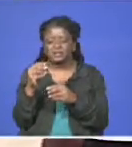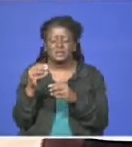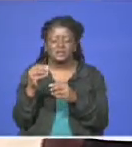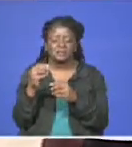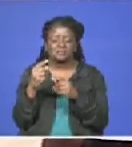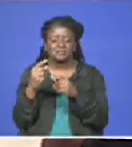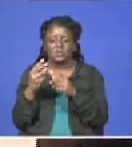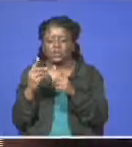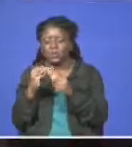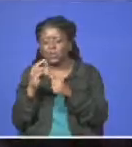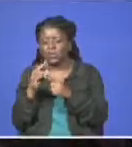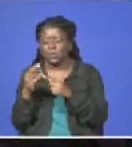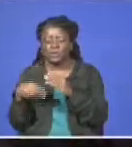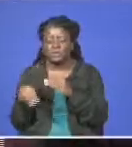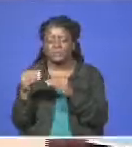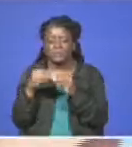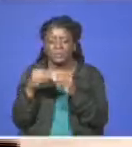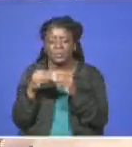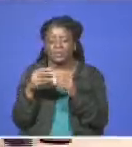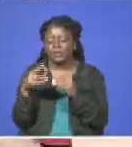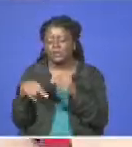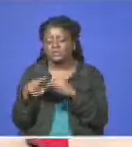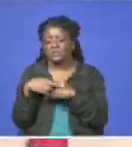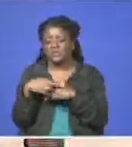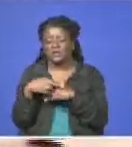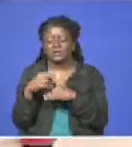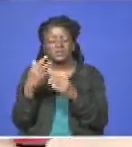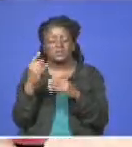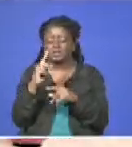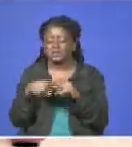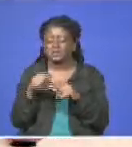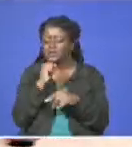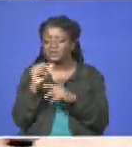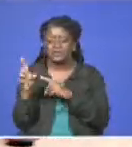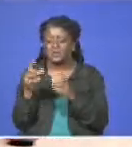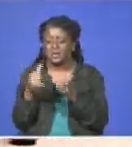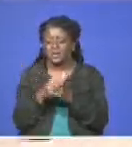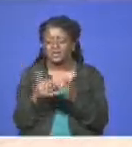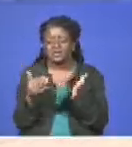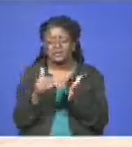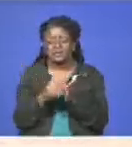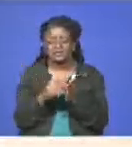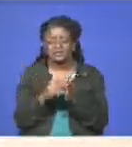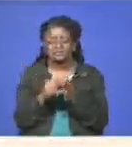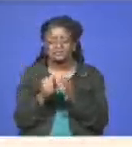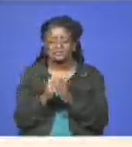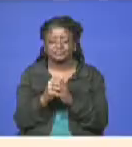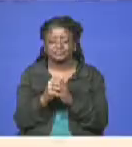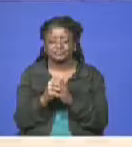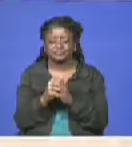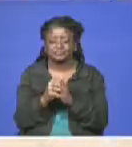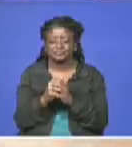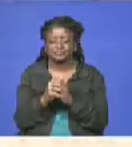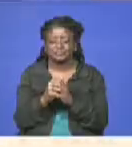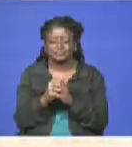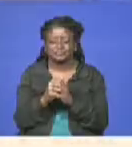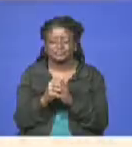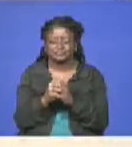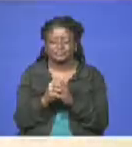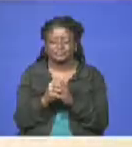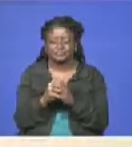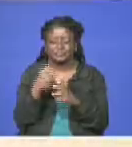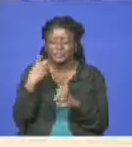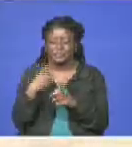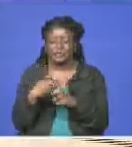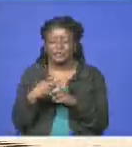We can't do that. So our focus today was just come in. He challenged all the bigs to get 10-plus boards in the minutes that they get. So that was my main focus. It was a tough